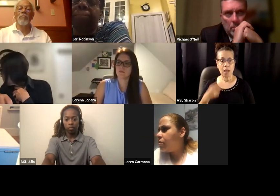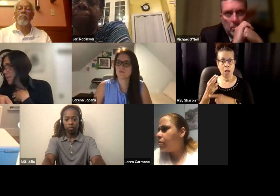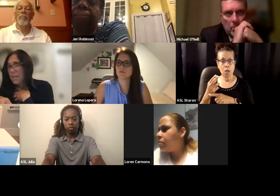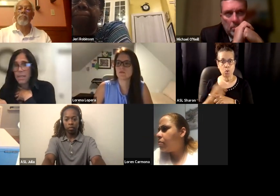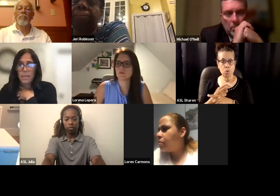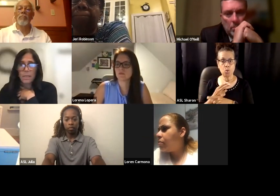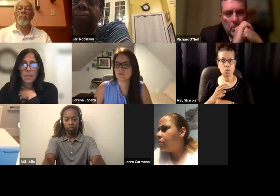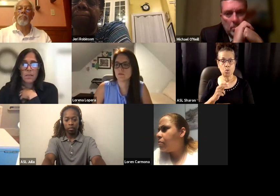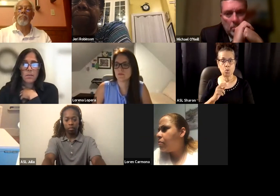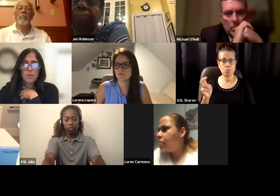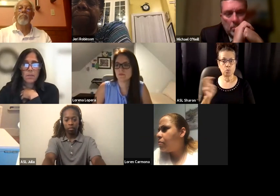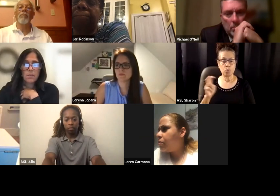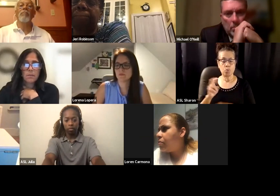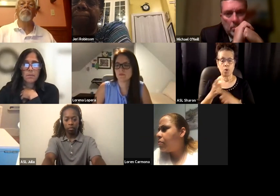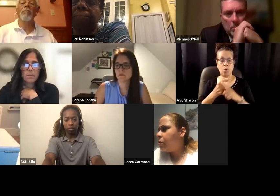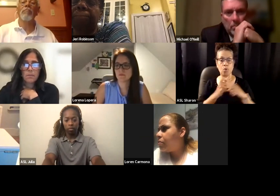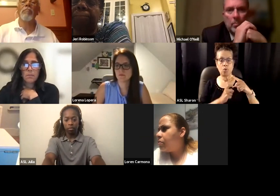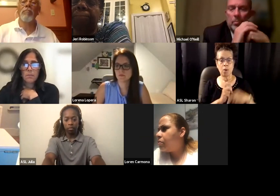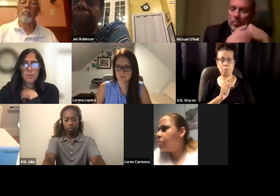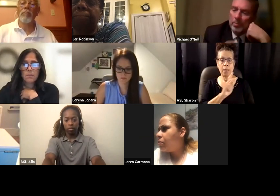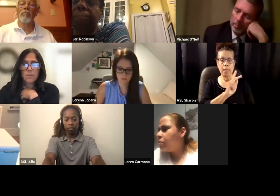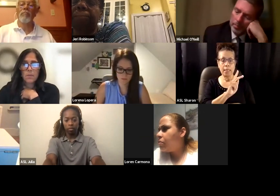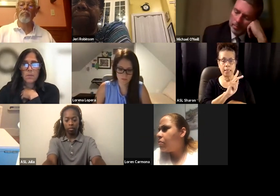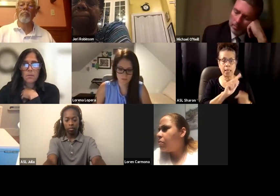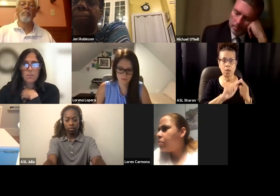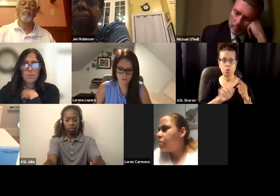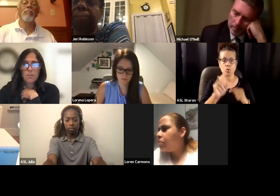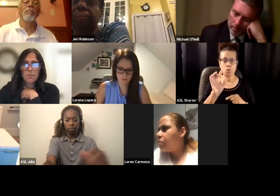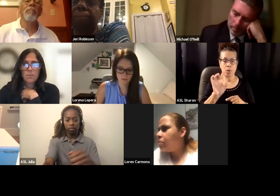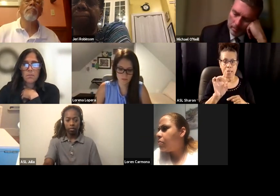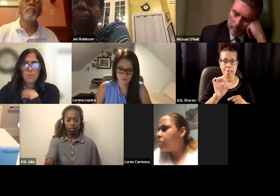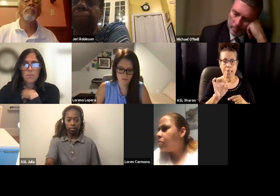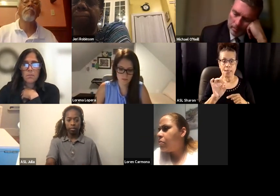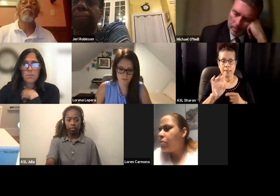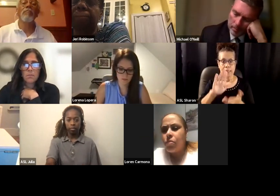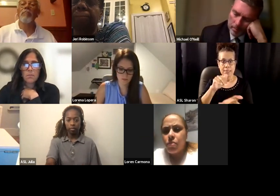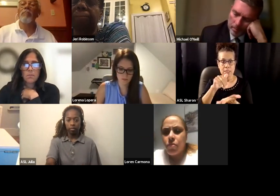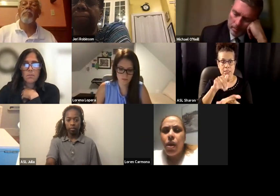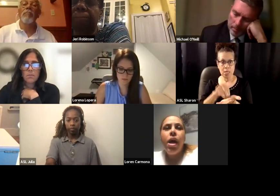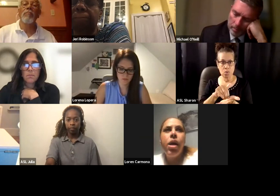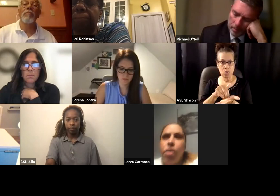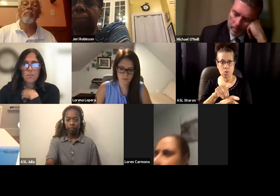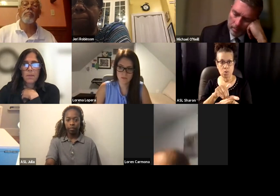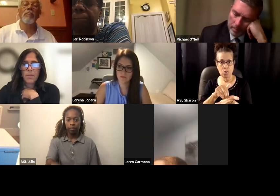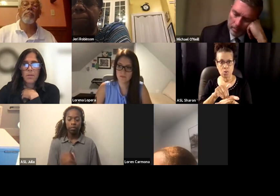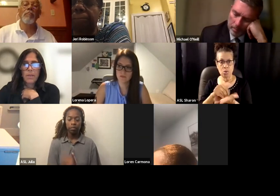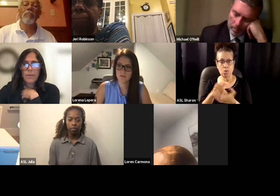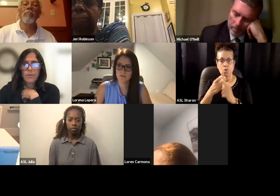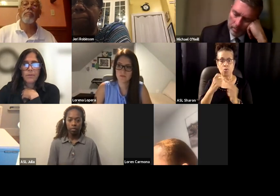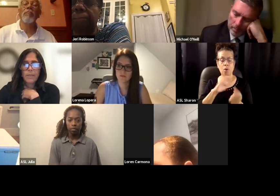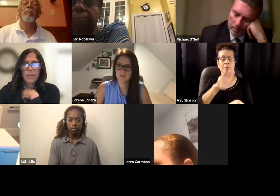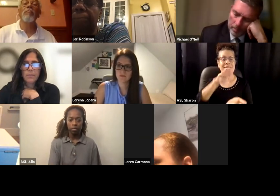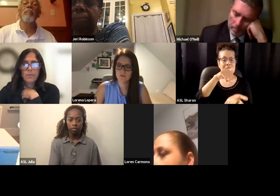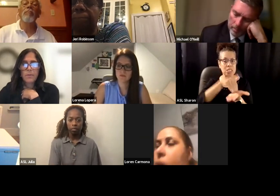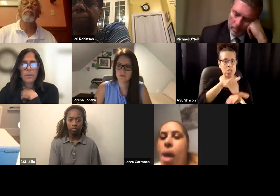the k28 center in the shaman street from center street to shamat